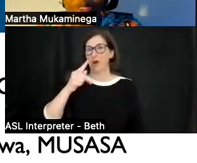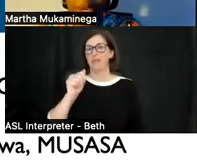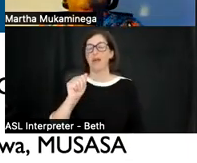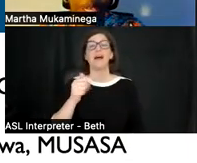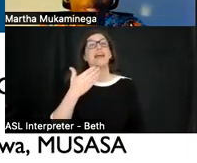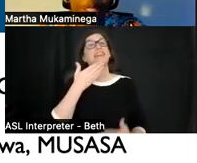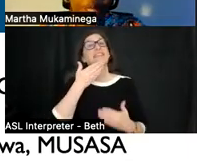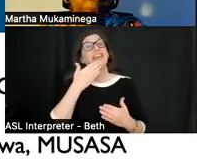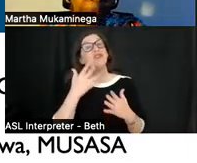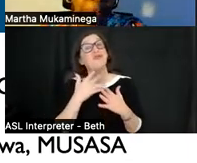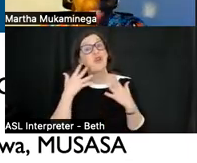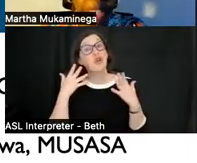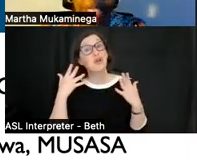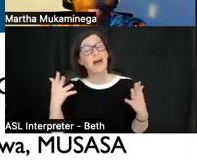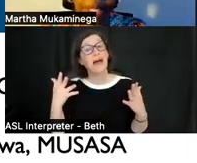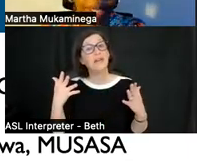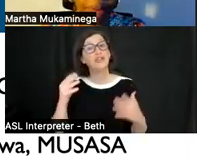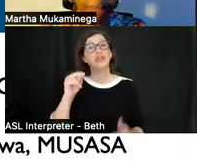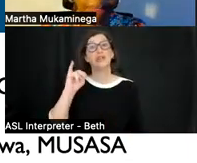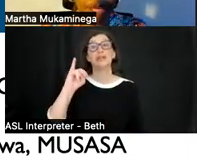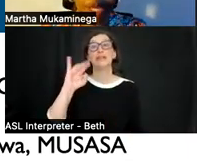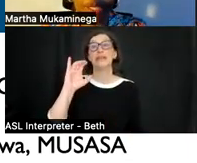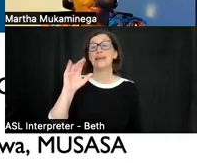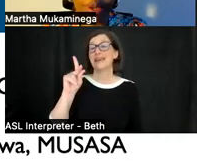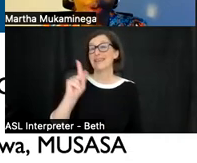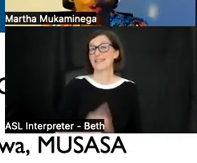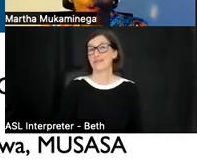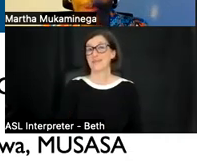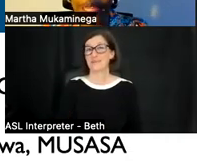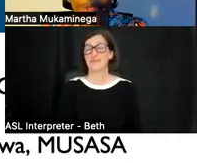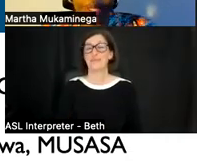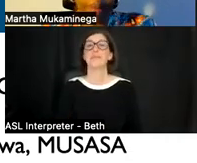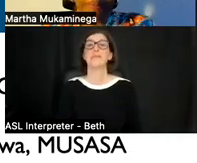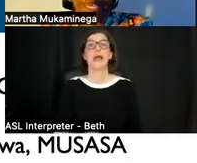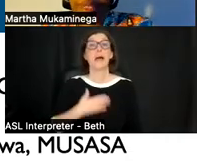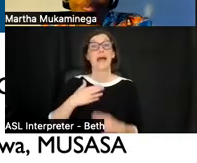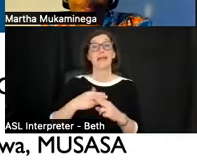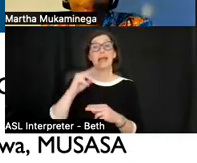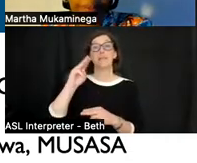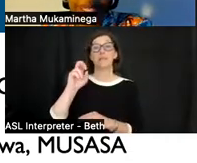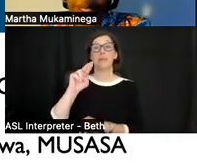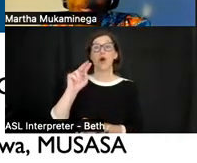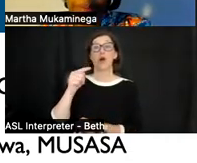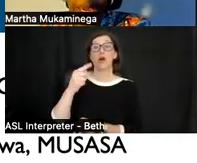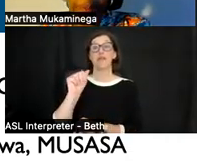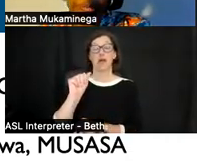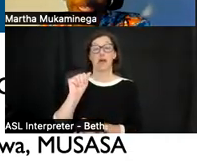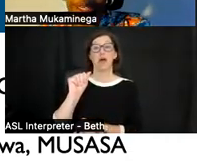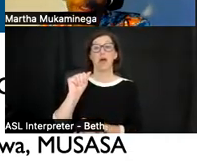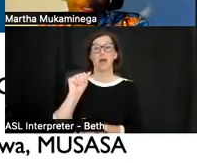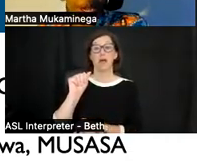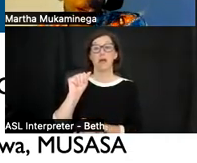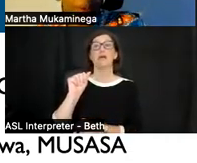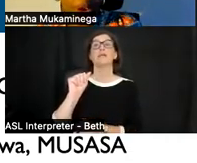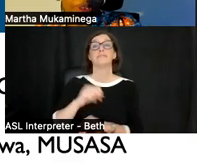Thank you very much, Nick. So my name is Martha